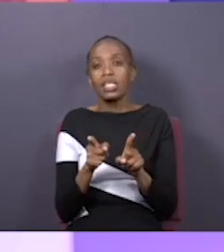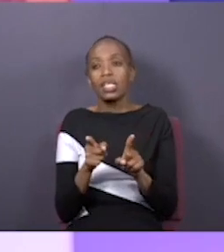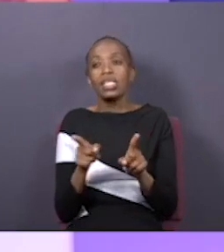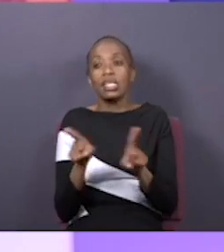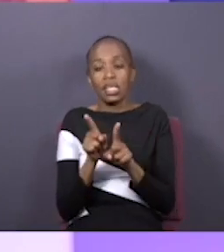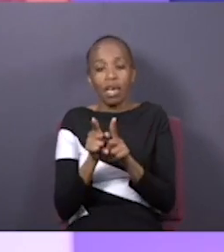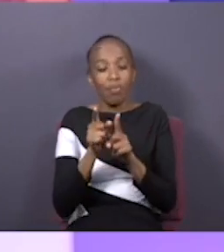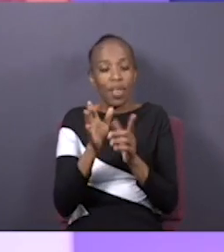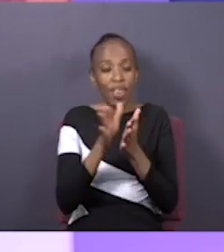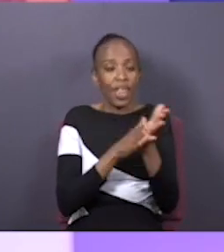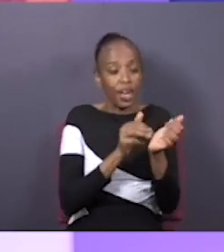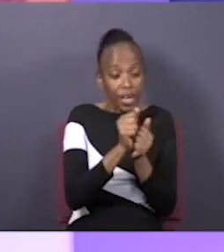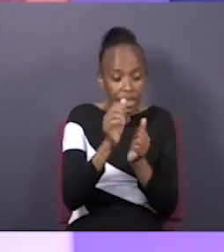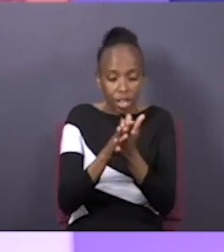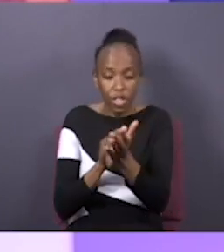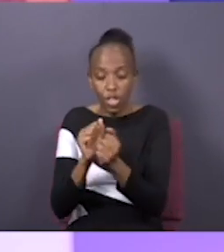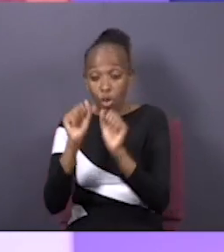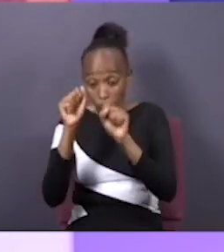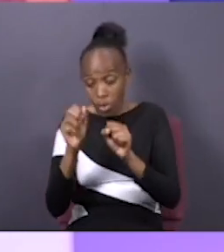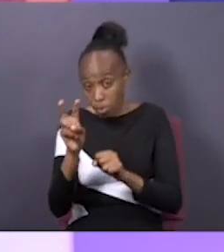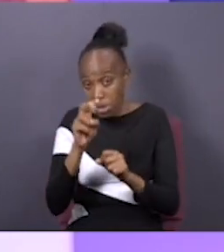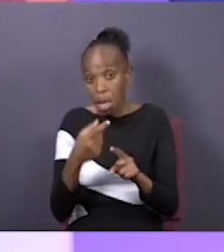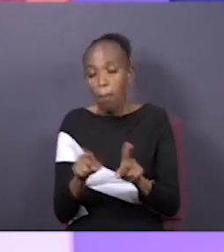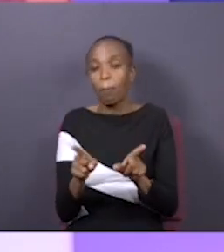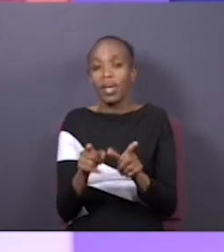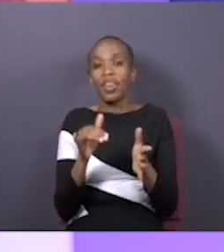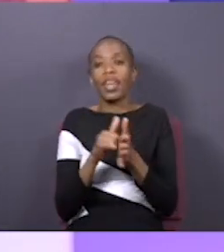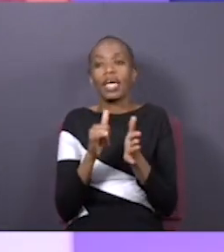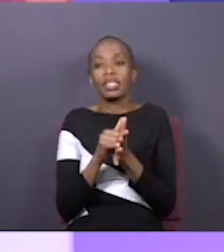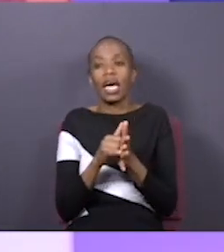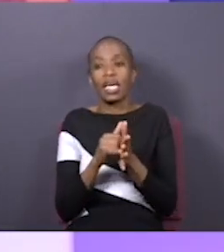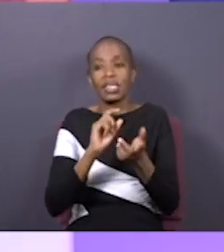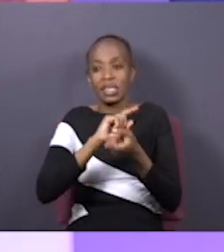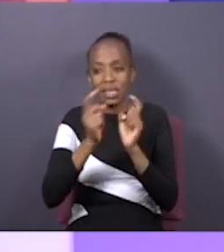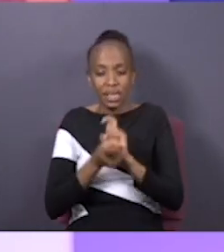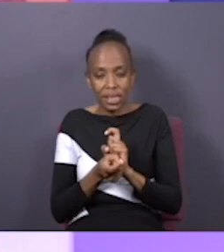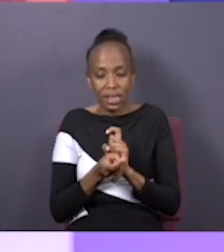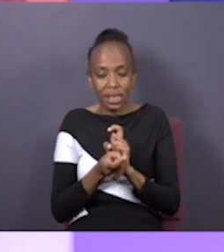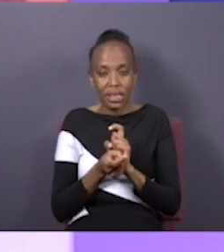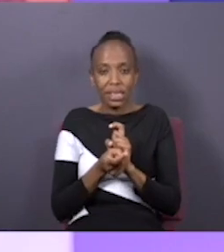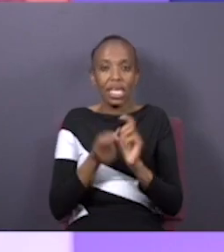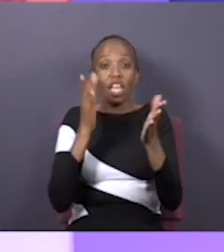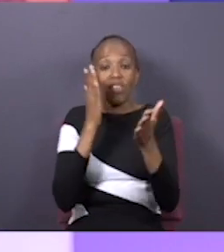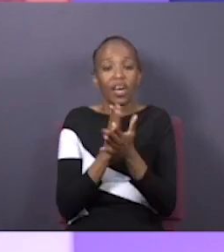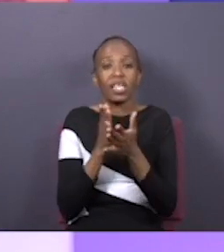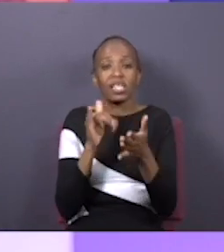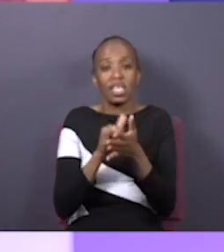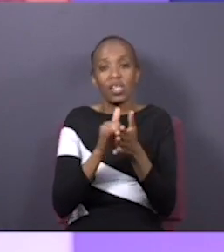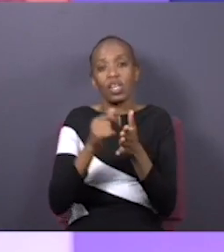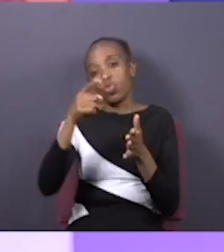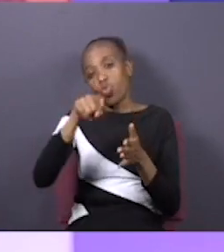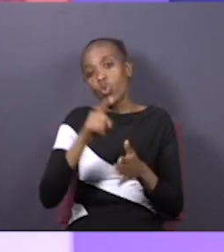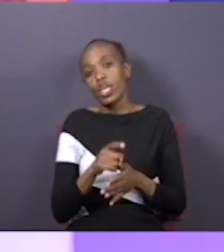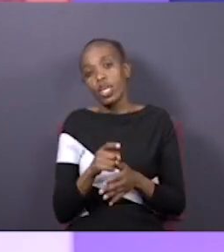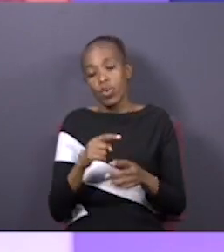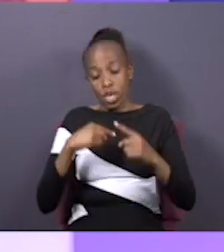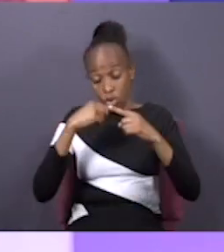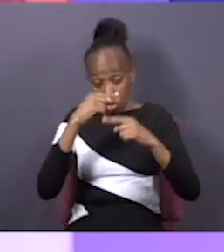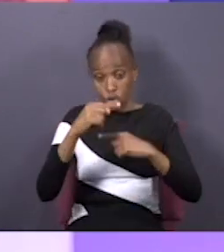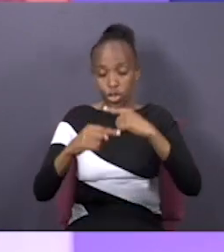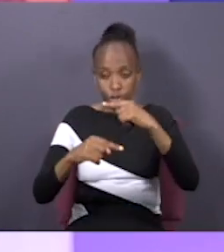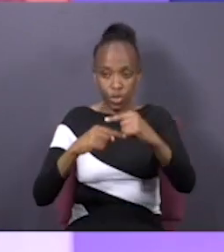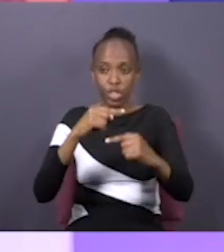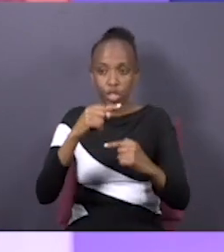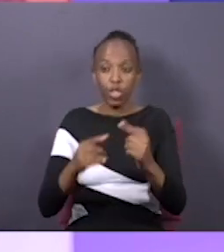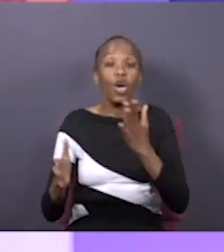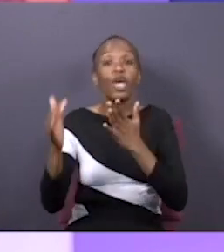the ravages of the virus are there, but that has not changed the fact that we will keep on